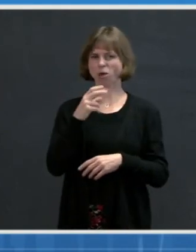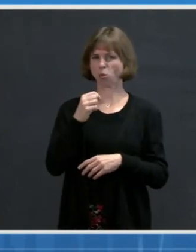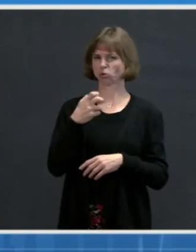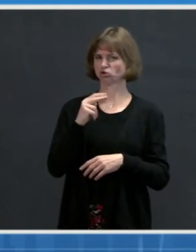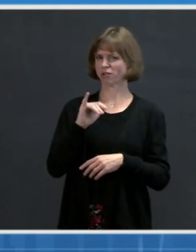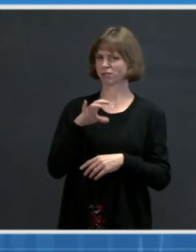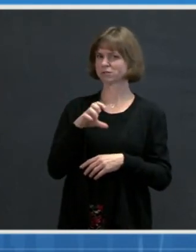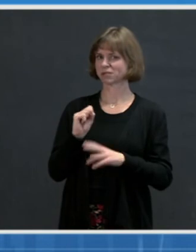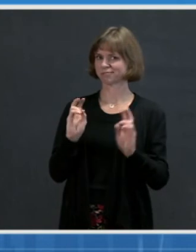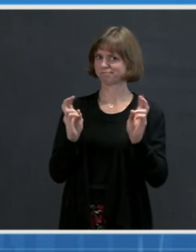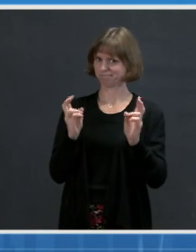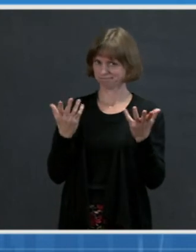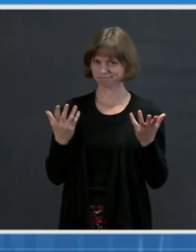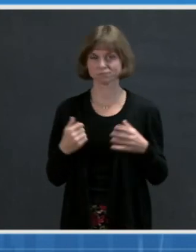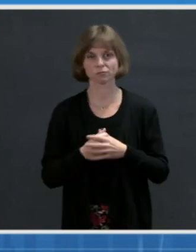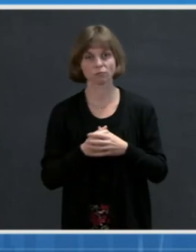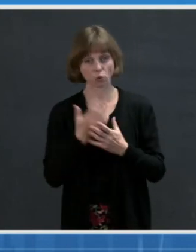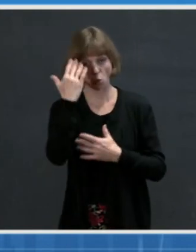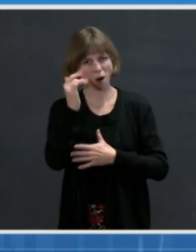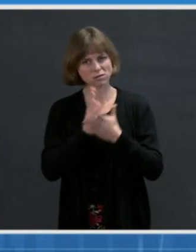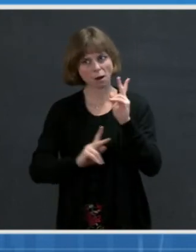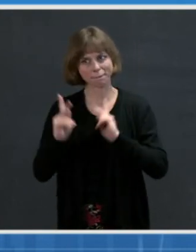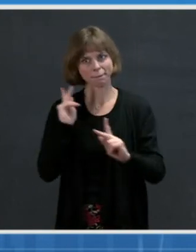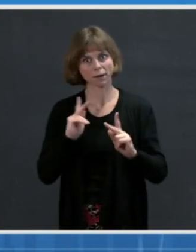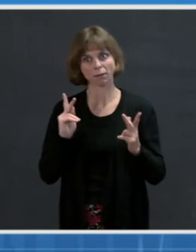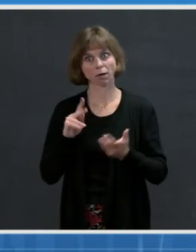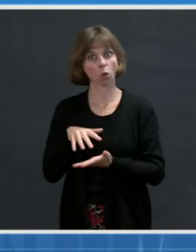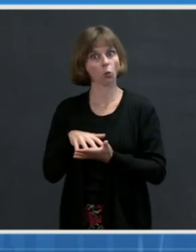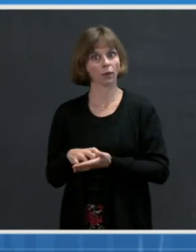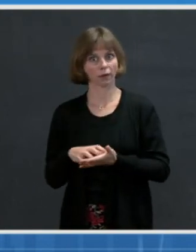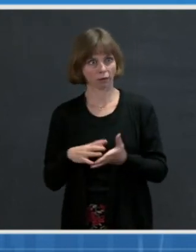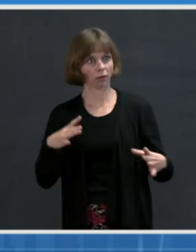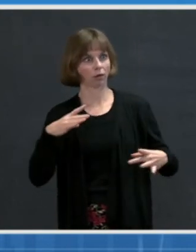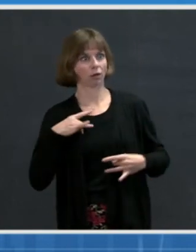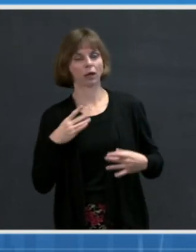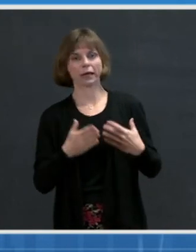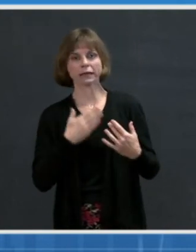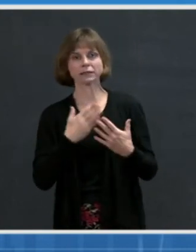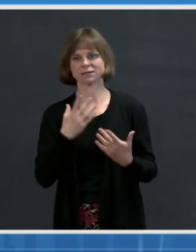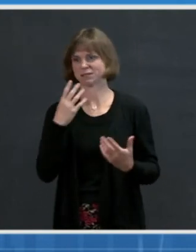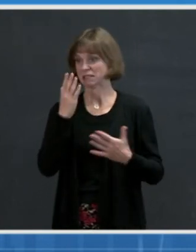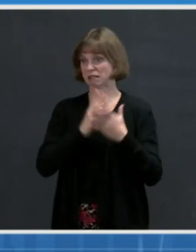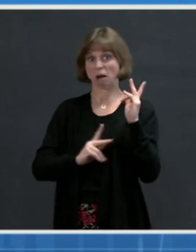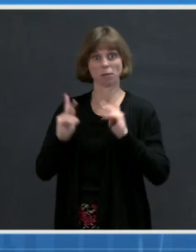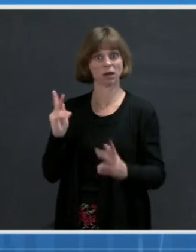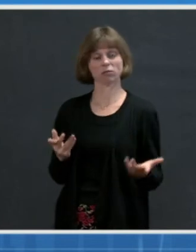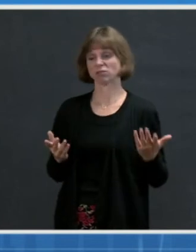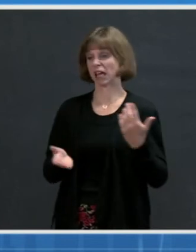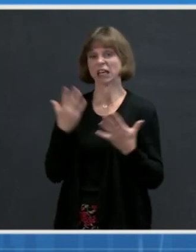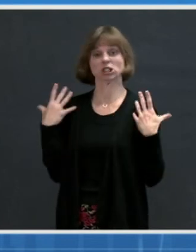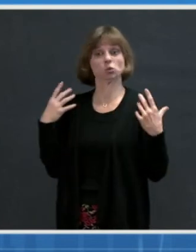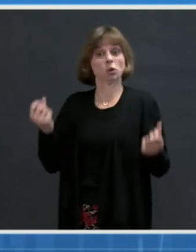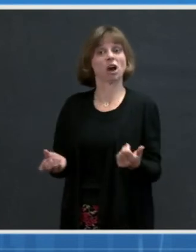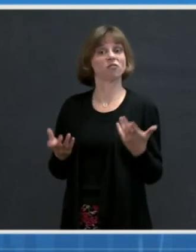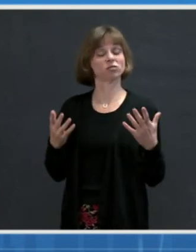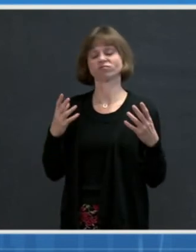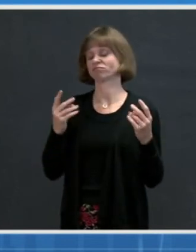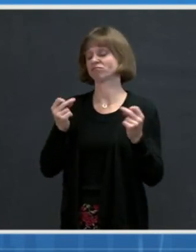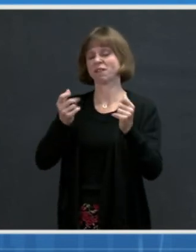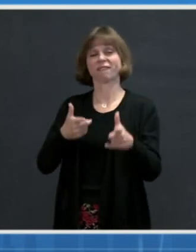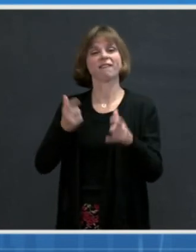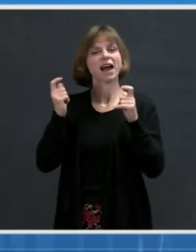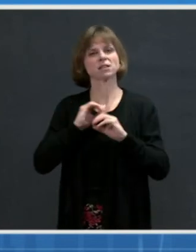makes certain people vulnerable while others recover fully and quickly and have no sequelae?